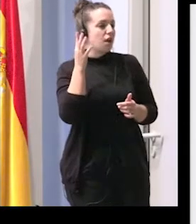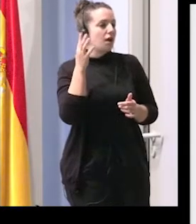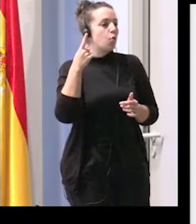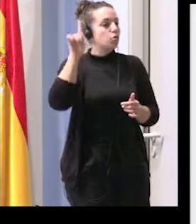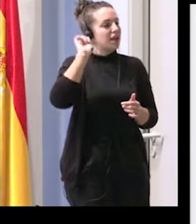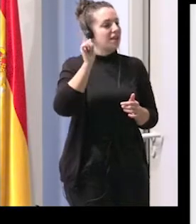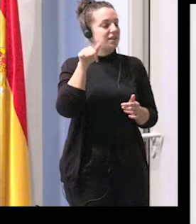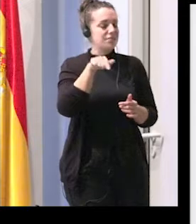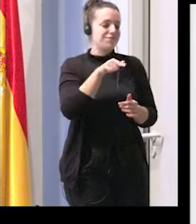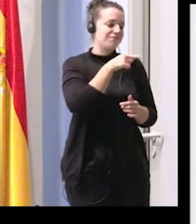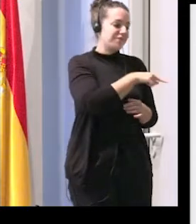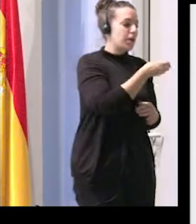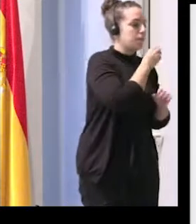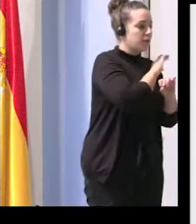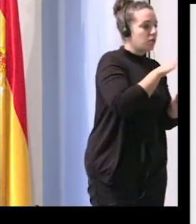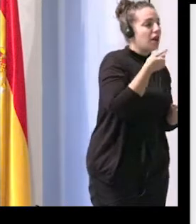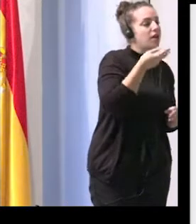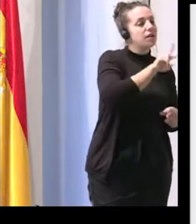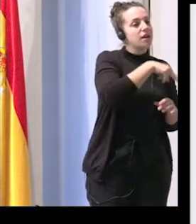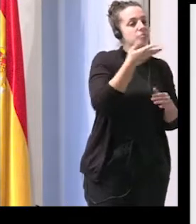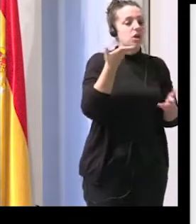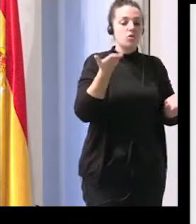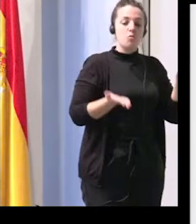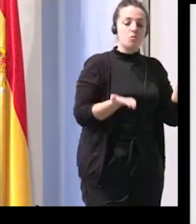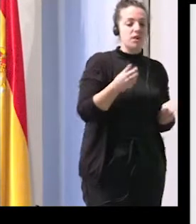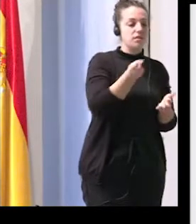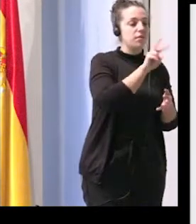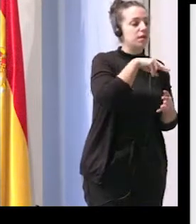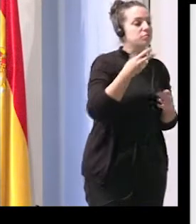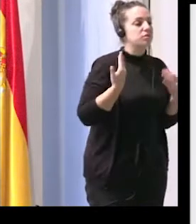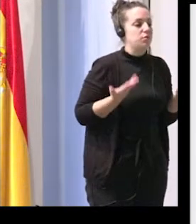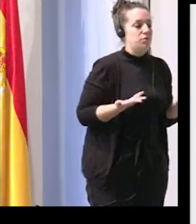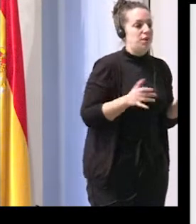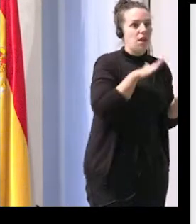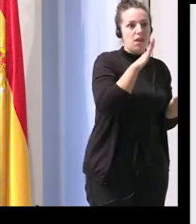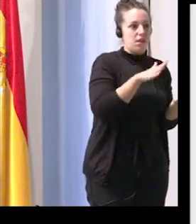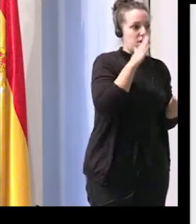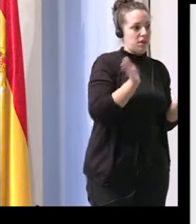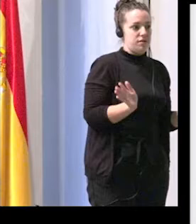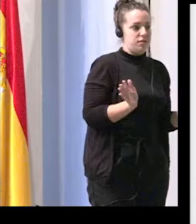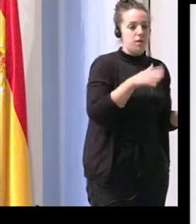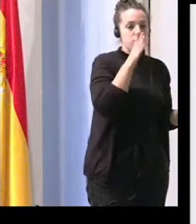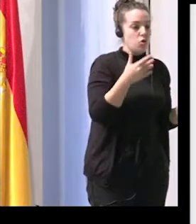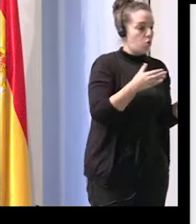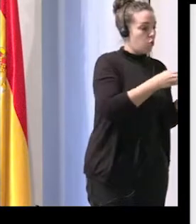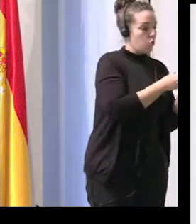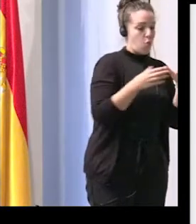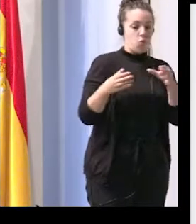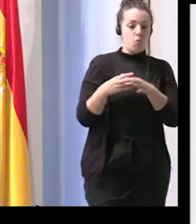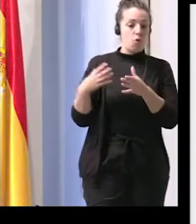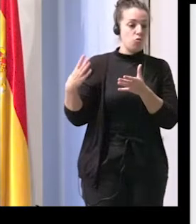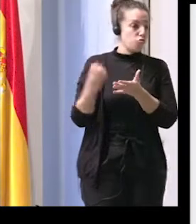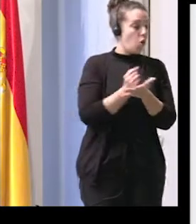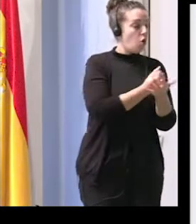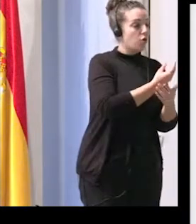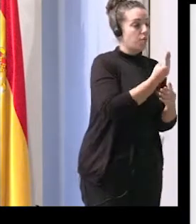answer is, that's starting to emerge, fascinating, is that all groups, of course, get better and better with age as